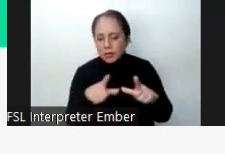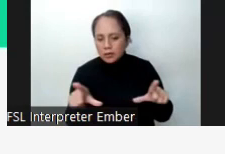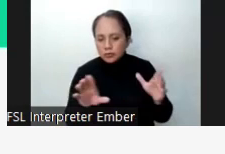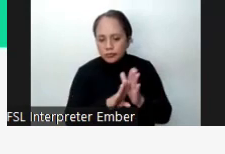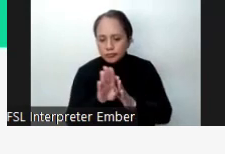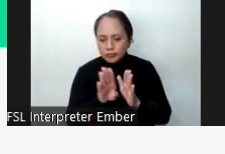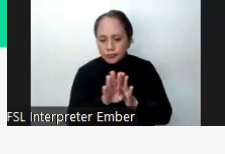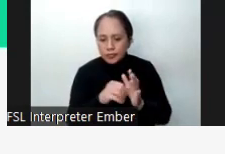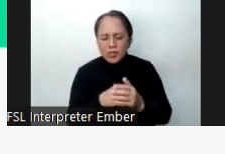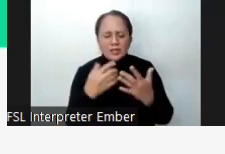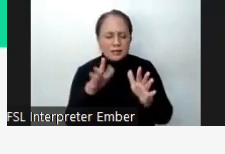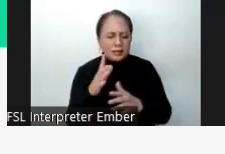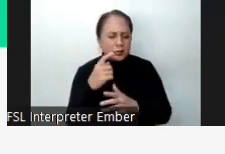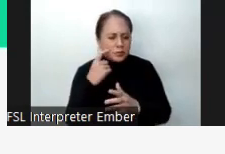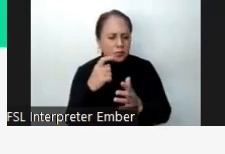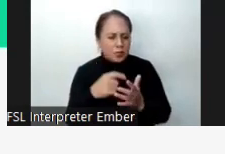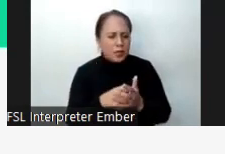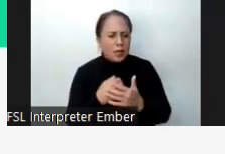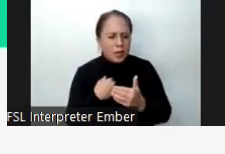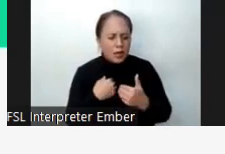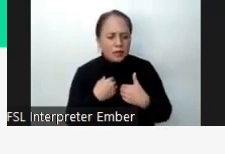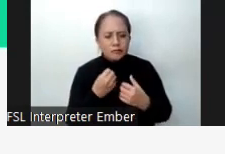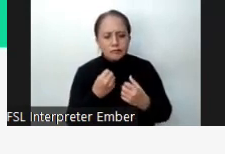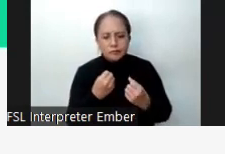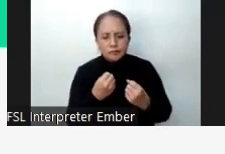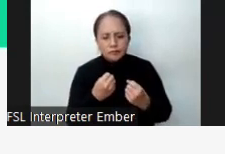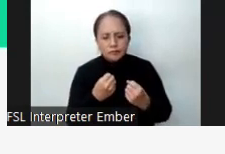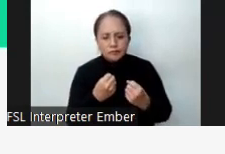development, we noted quite a number of